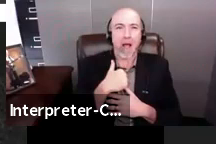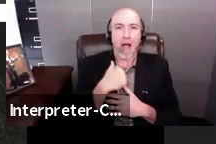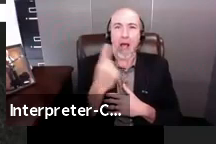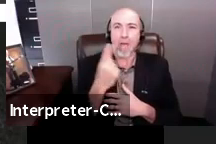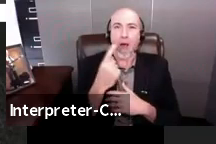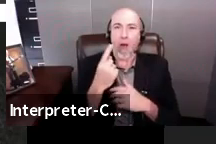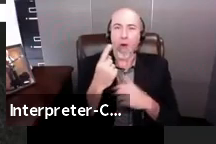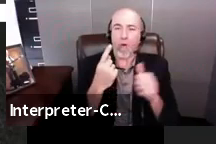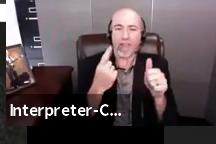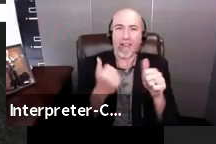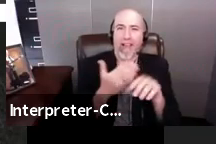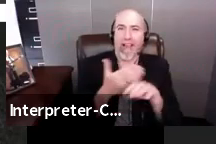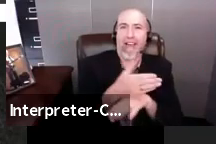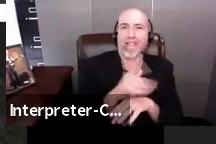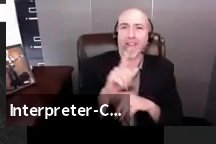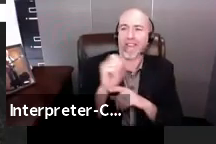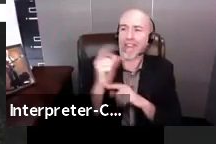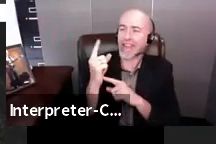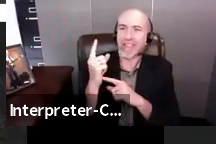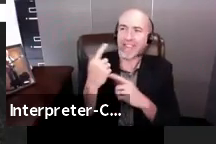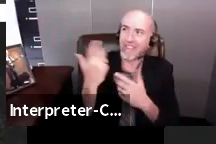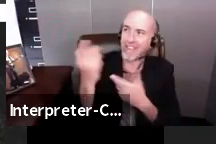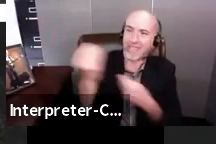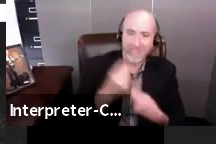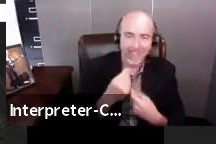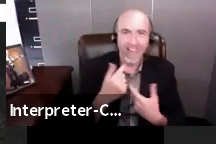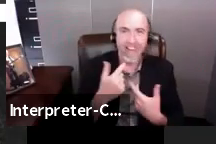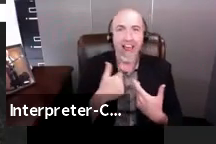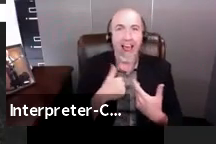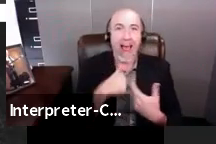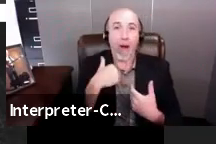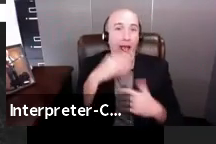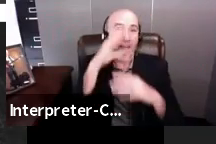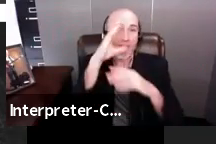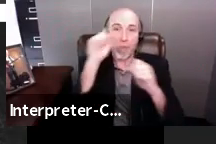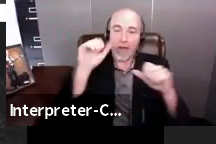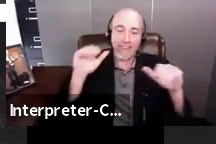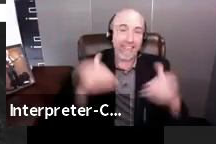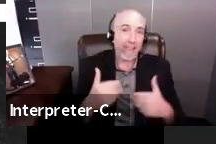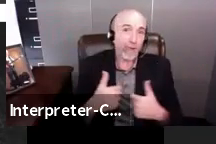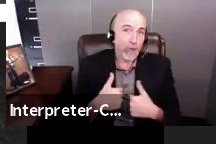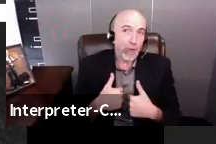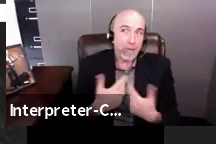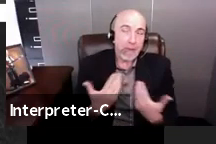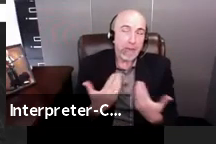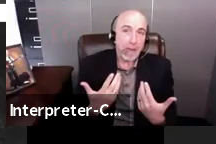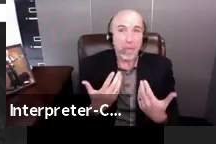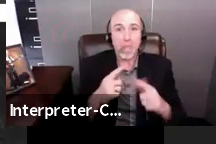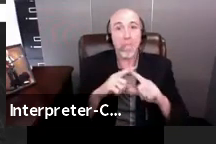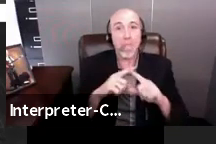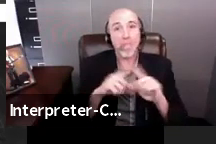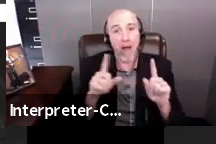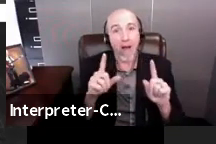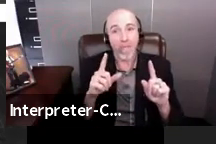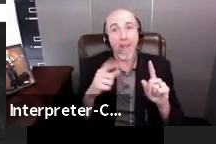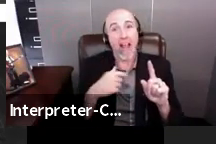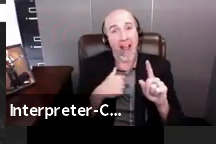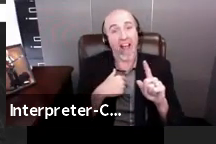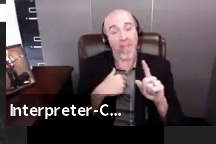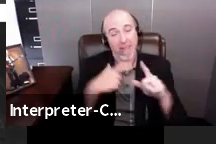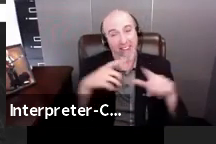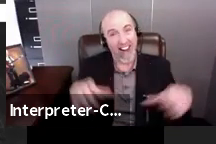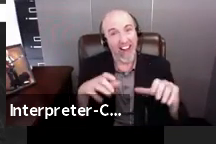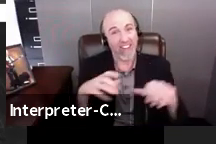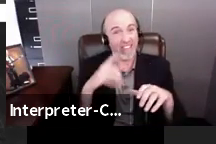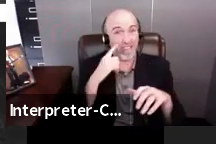Lex. I don't have a president introducing me, but I have been an activist for always